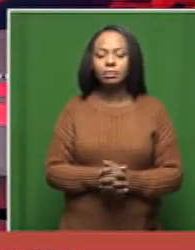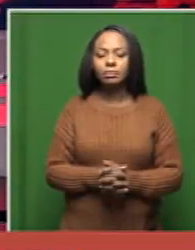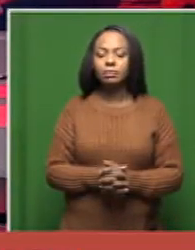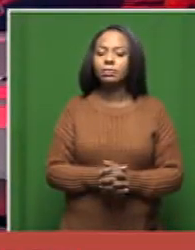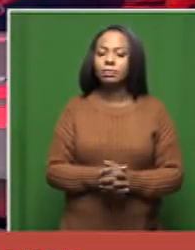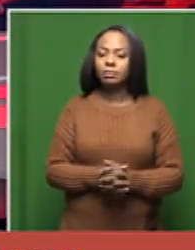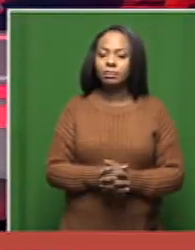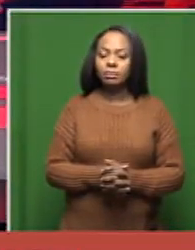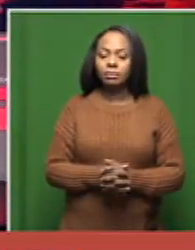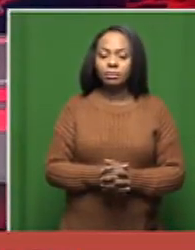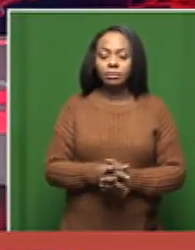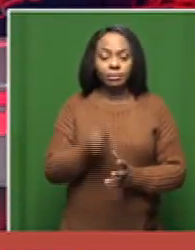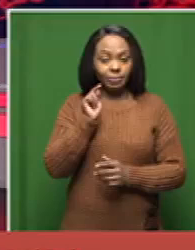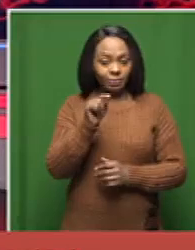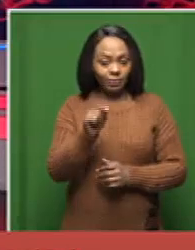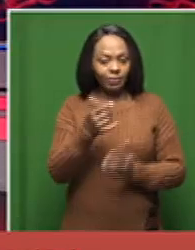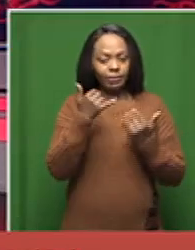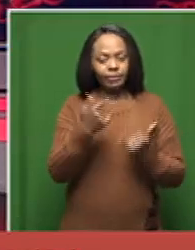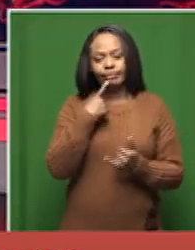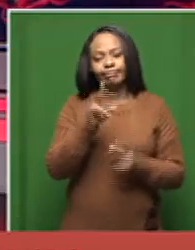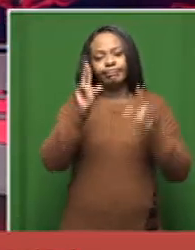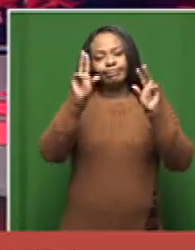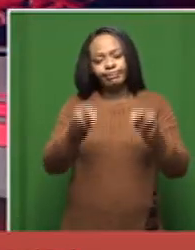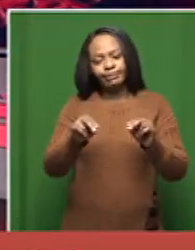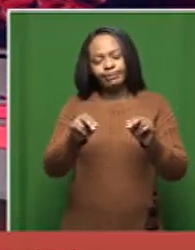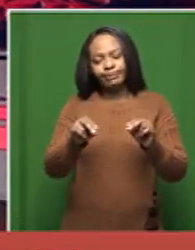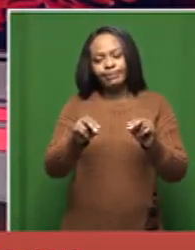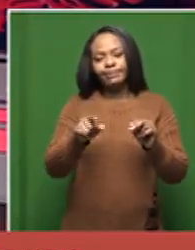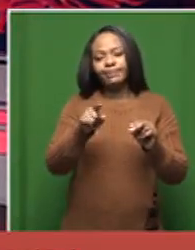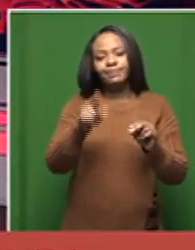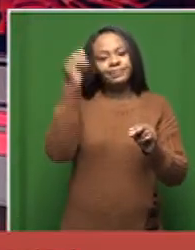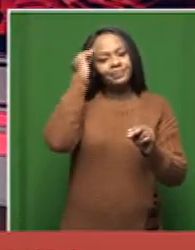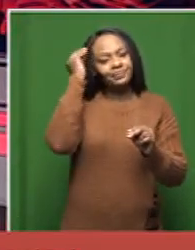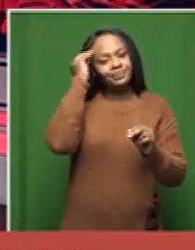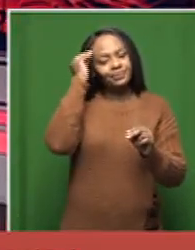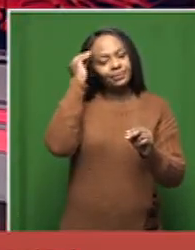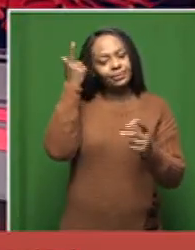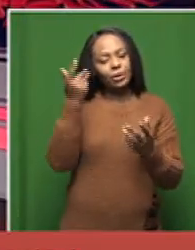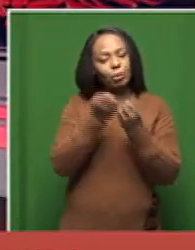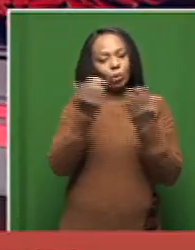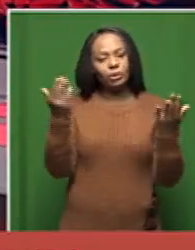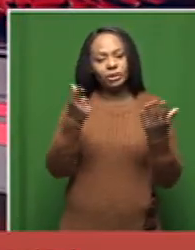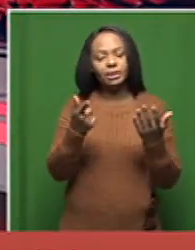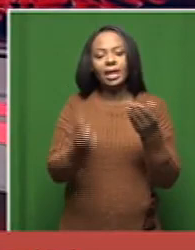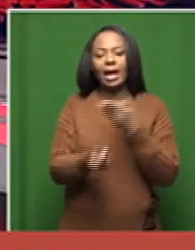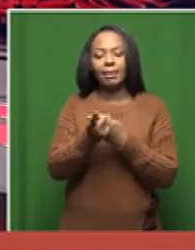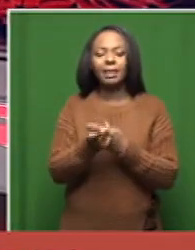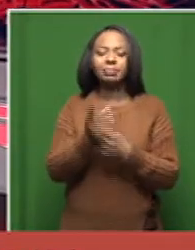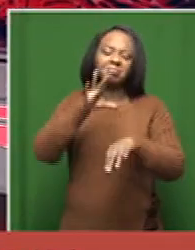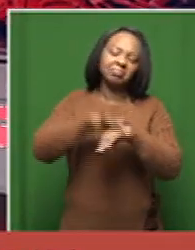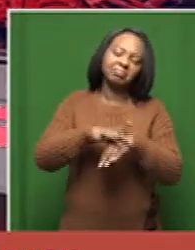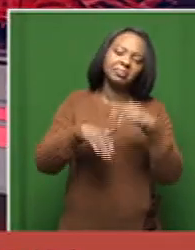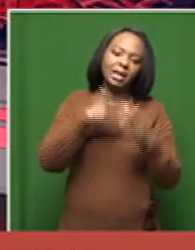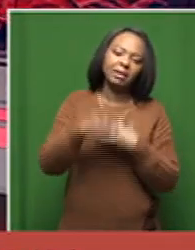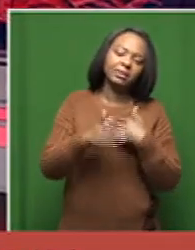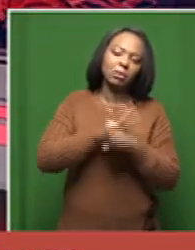So tingling feeling usually indicates nerve, and we know that there are a lot of neurological sequelae from COVID. So it could be one of